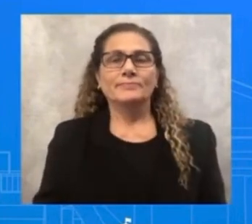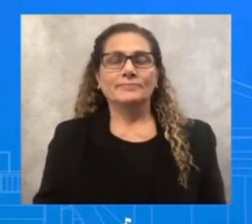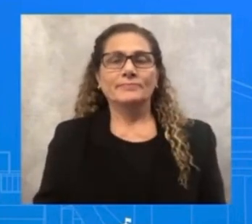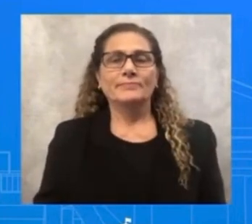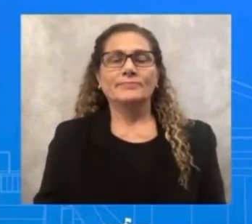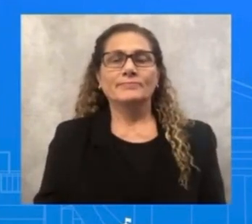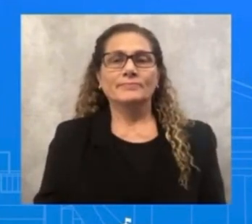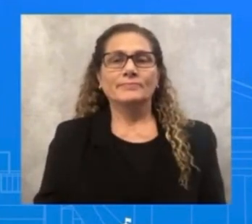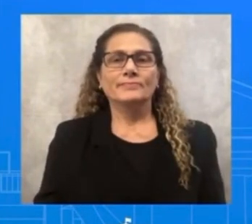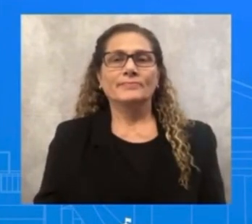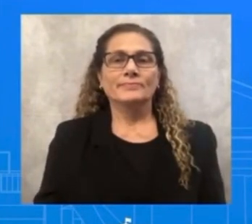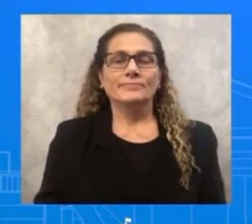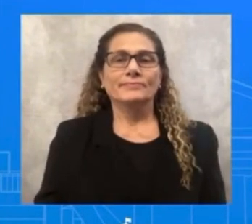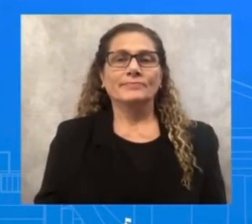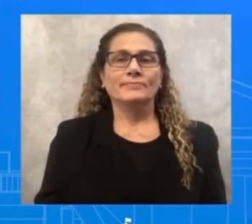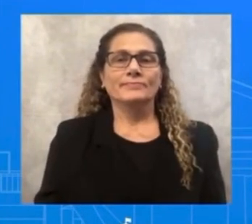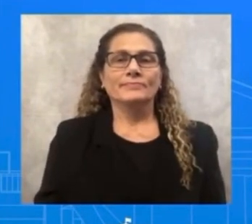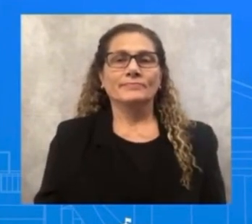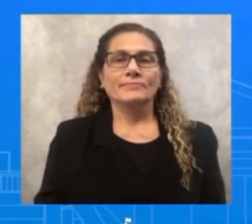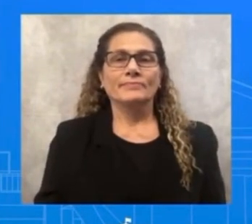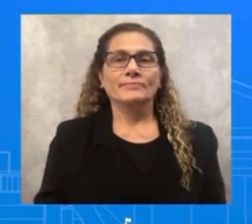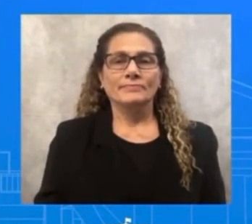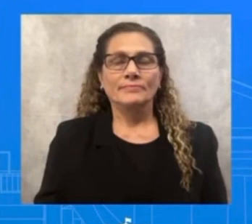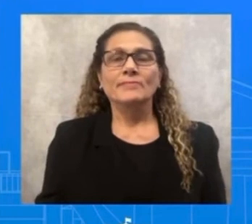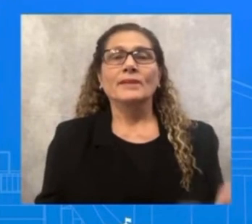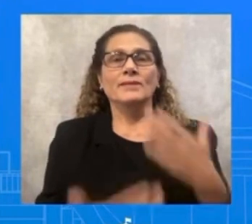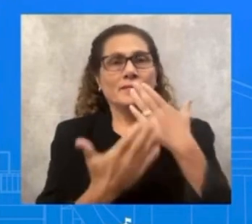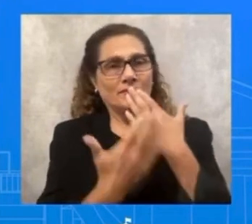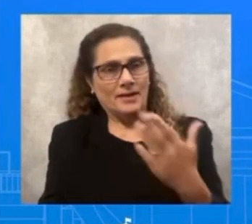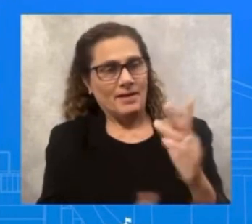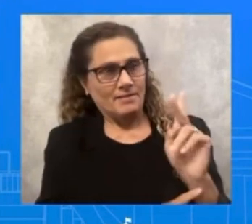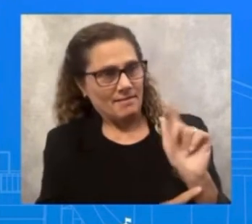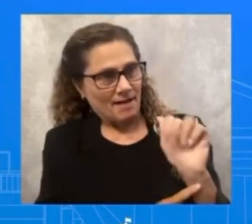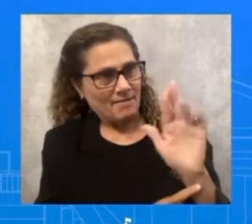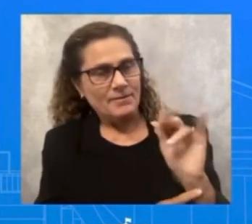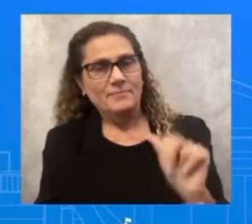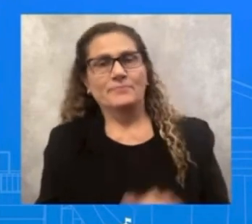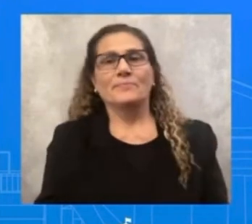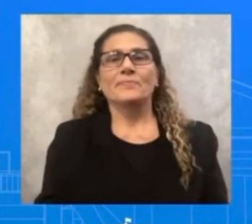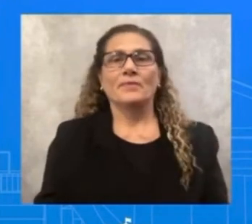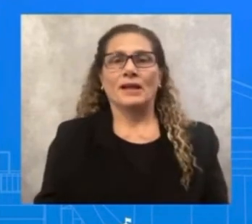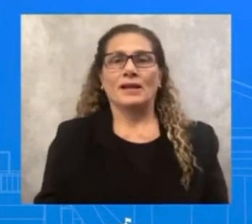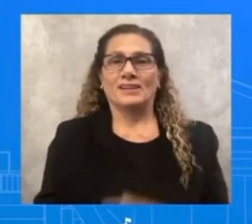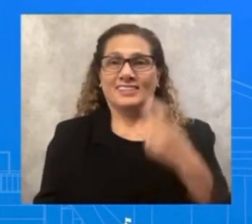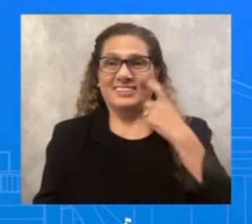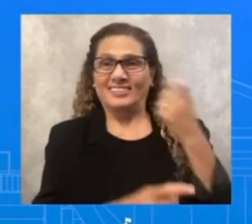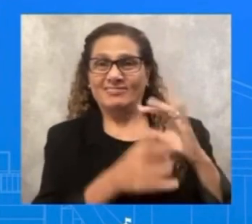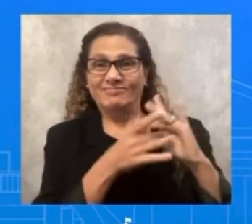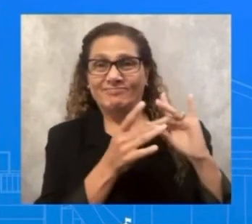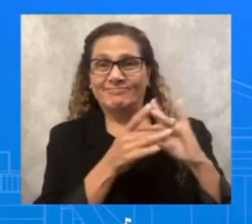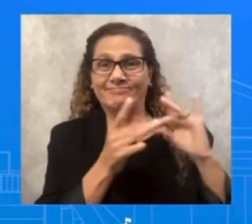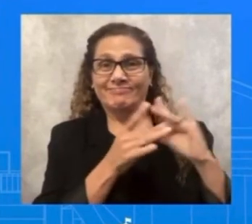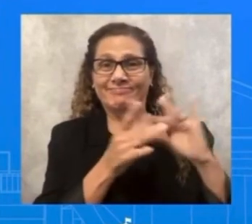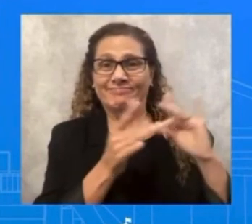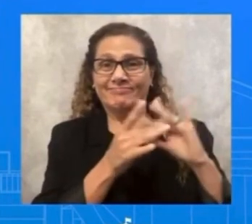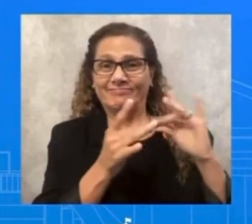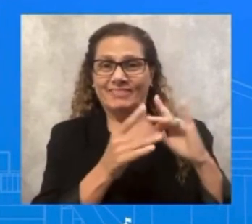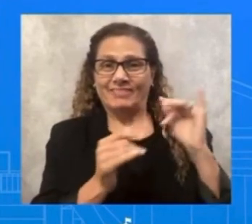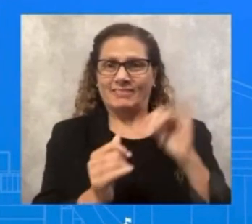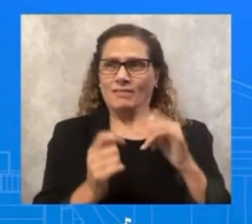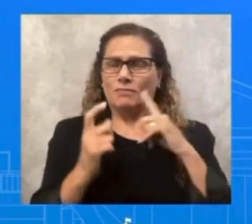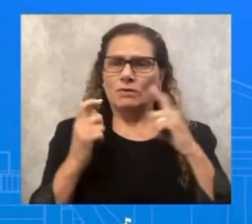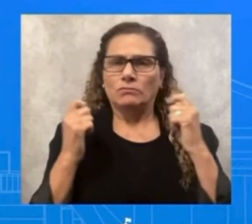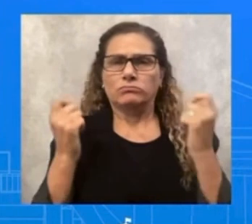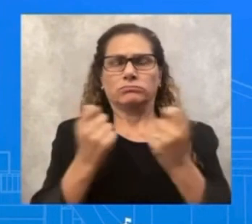Thanks, Corinne. It's good to be with you. As Corinne noted, we're marking the one-year anniversary of a truly transformative piece of legislation,